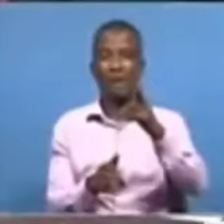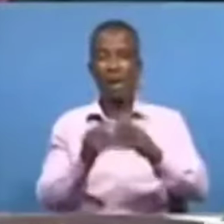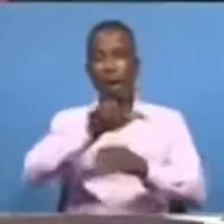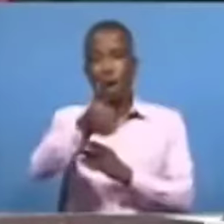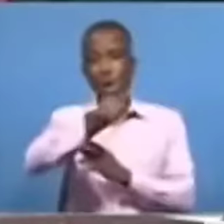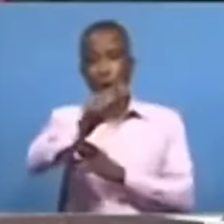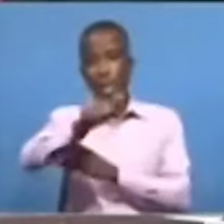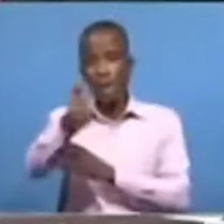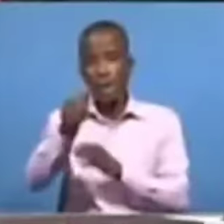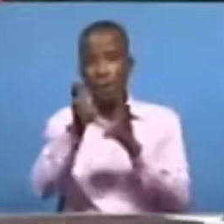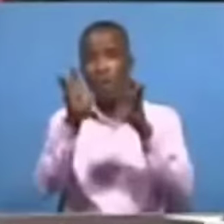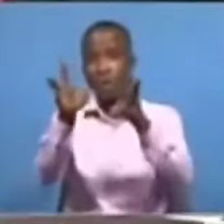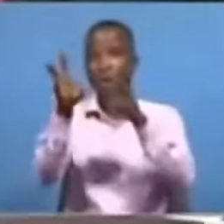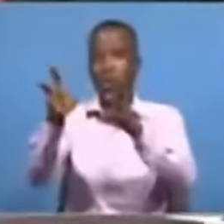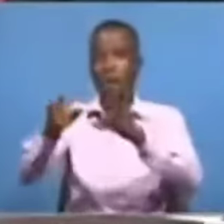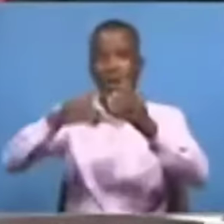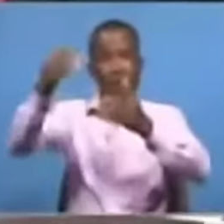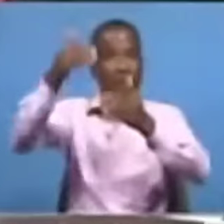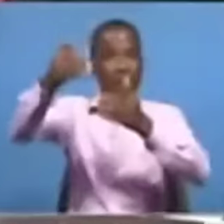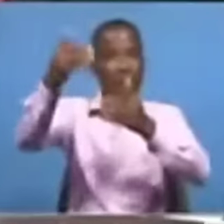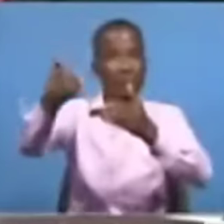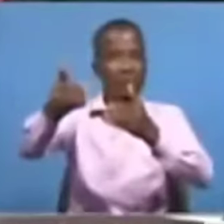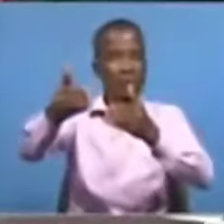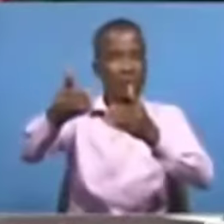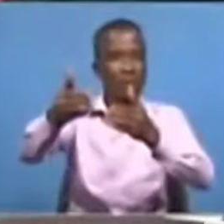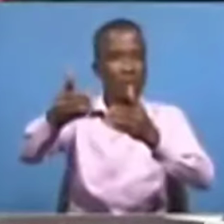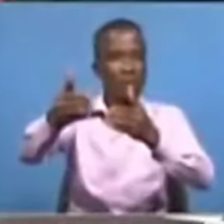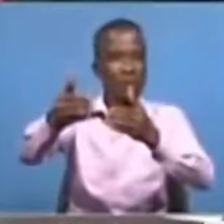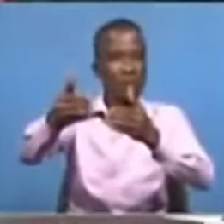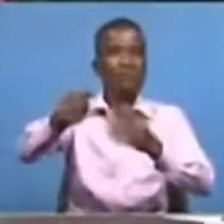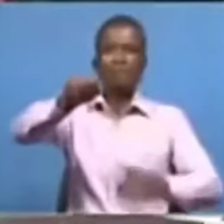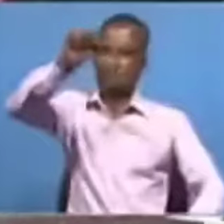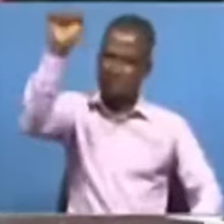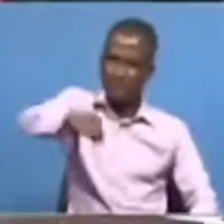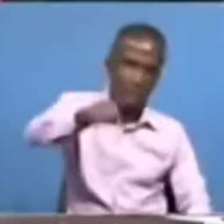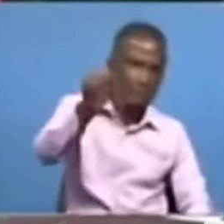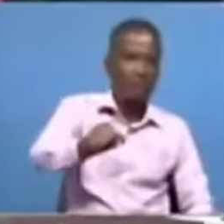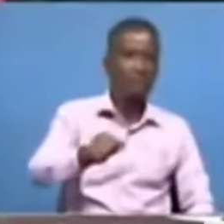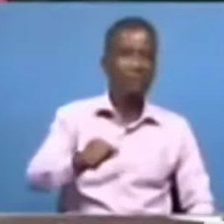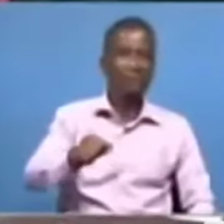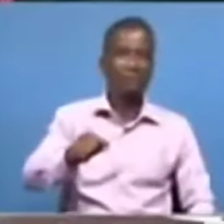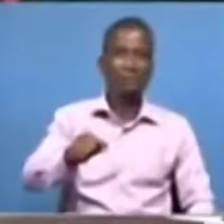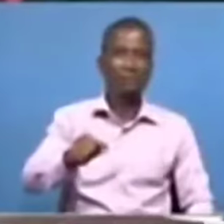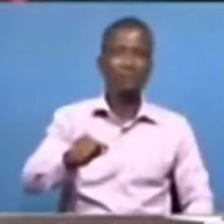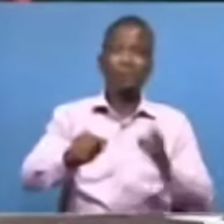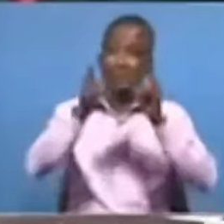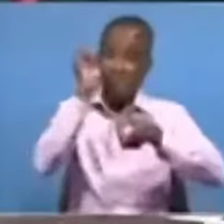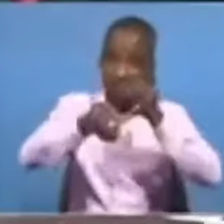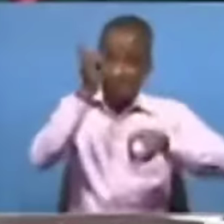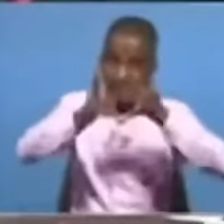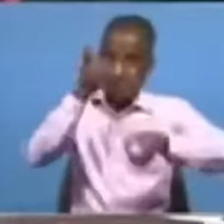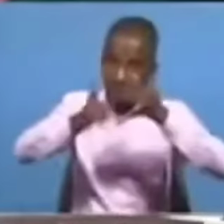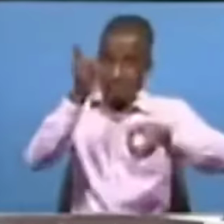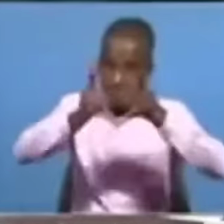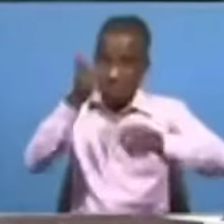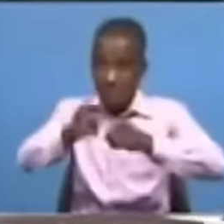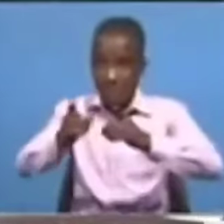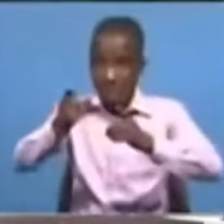other opportunities or avenues to hold her accountable? Emphatically, yes. We will explore. We mean it when we say we will